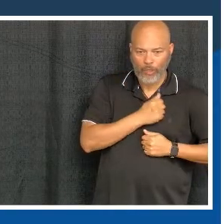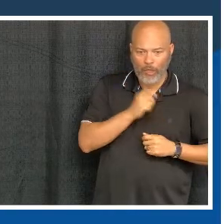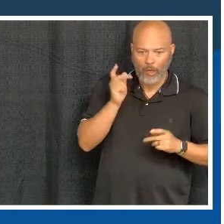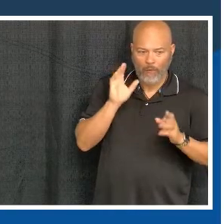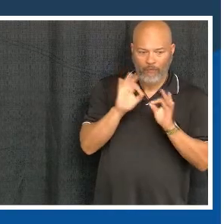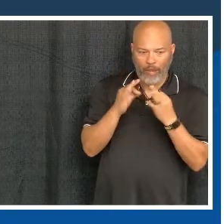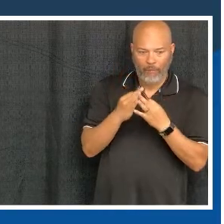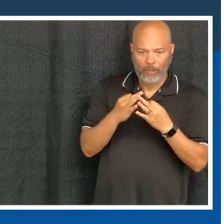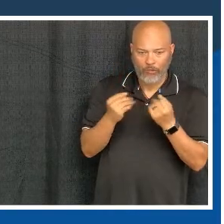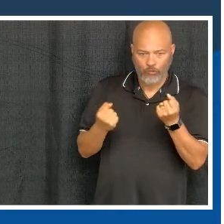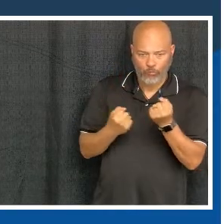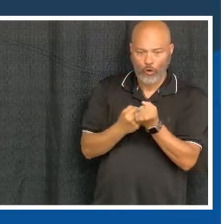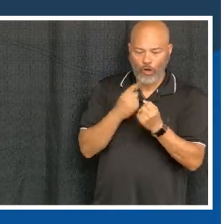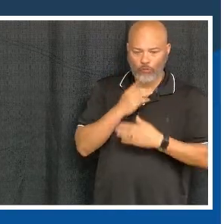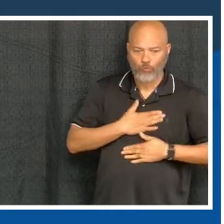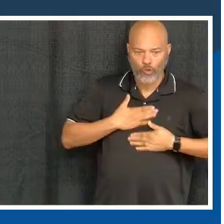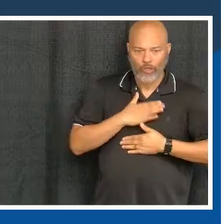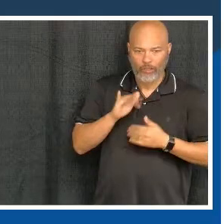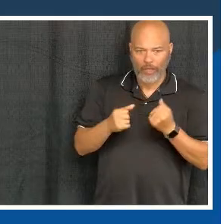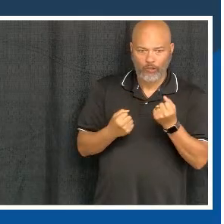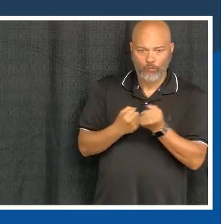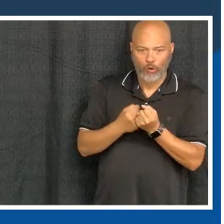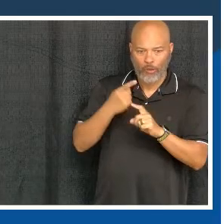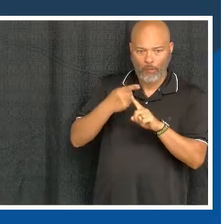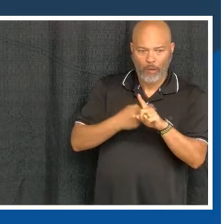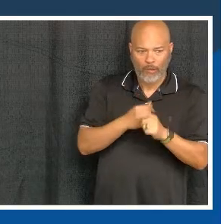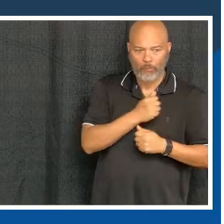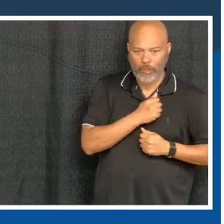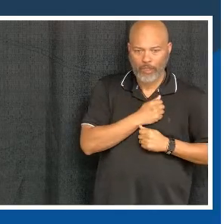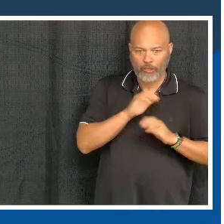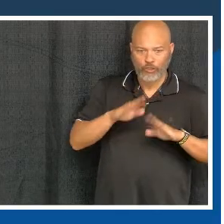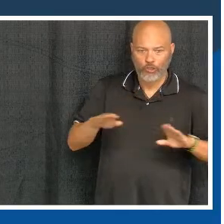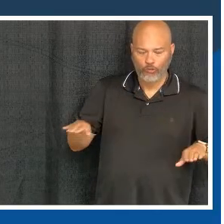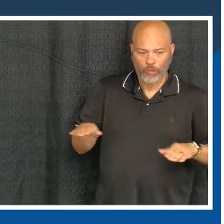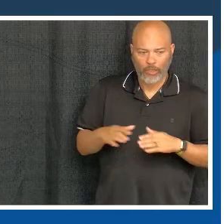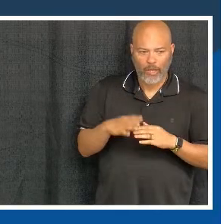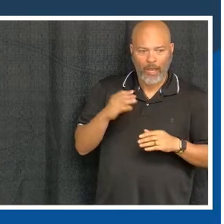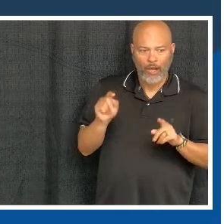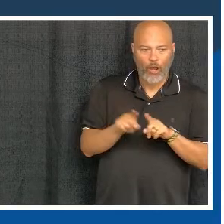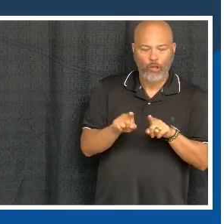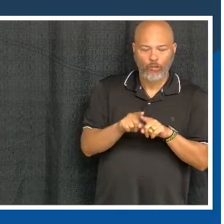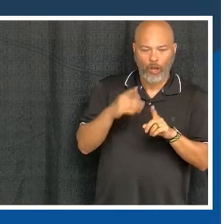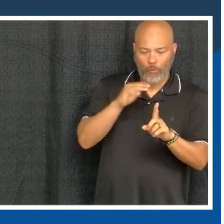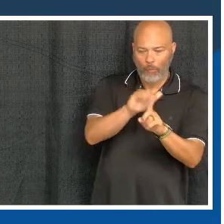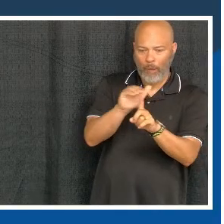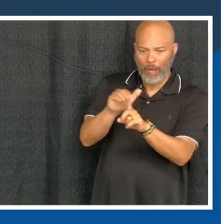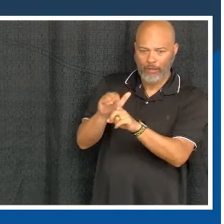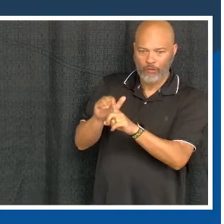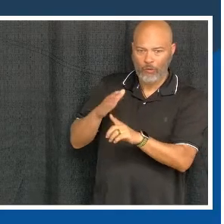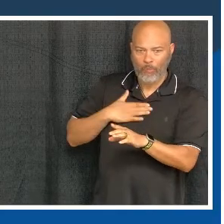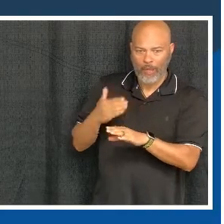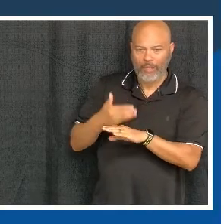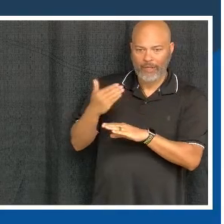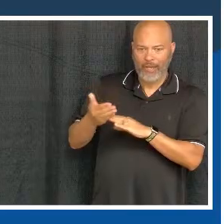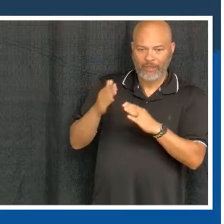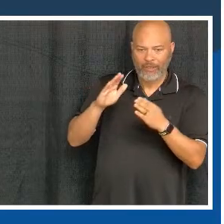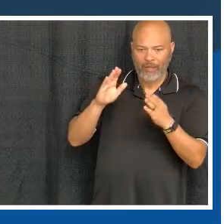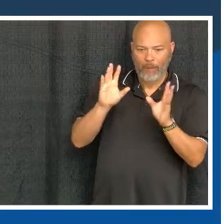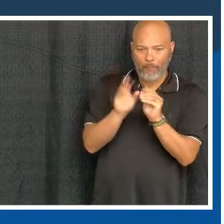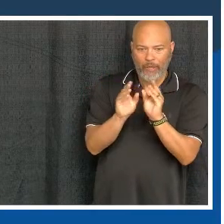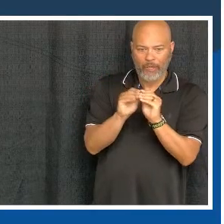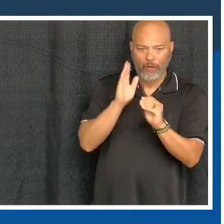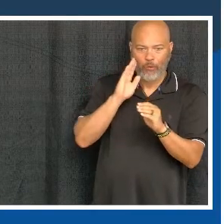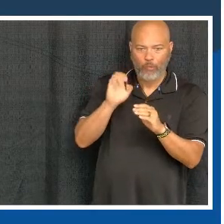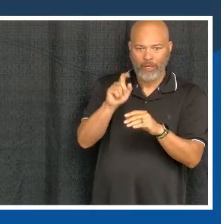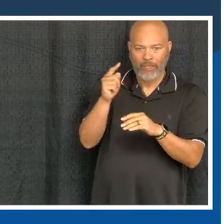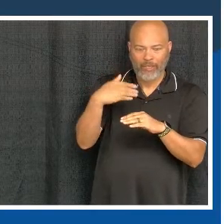community support or appreciate the support of Month of the Military Child. And then also a reminder that my next town hall meeting will be next